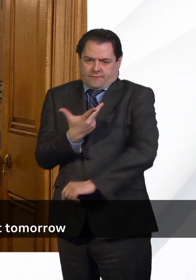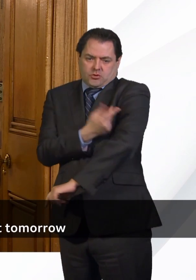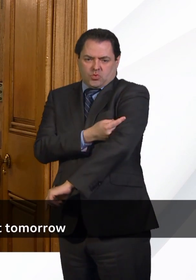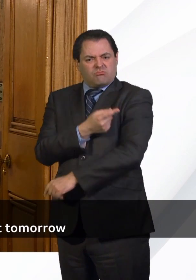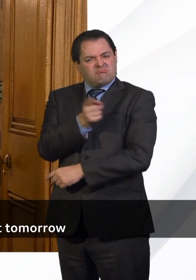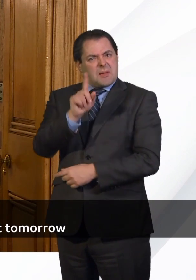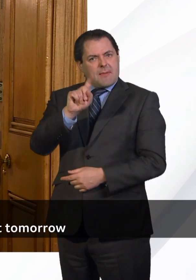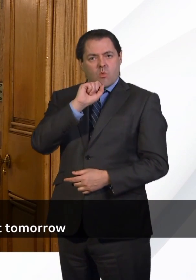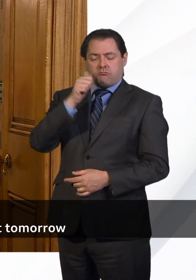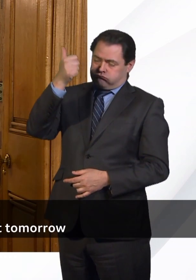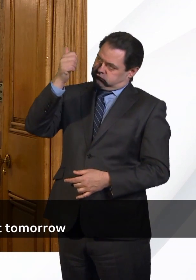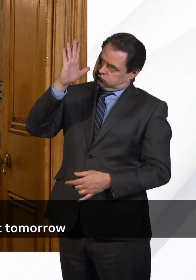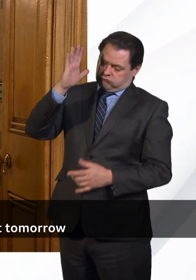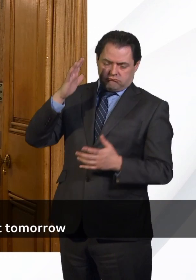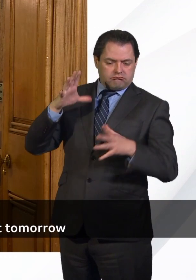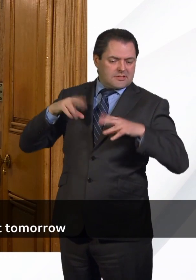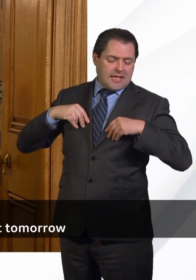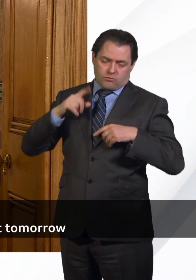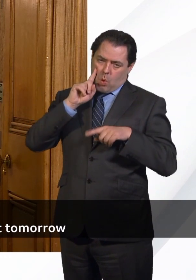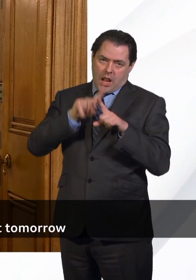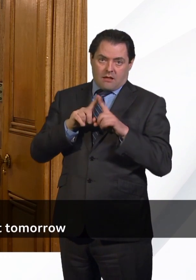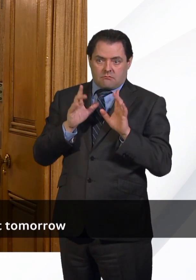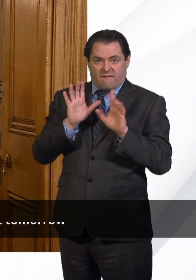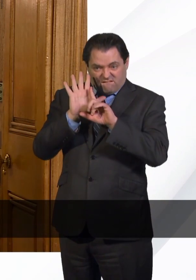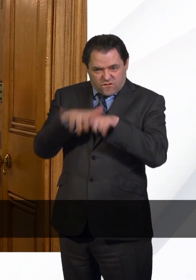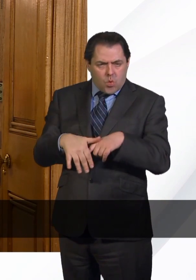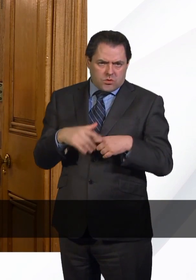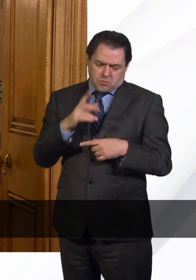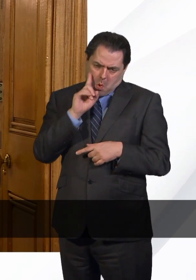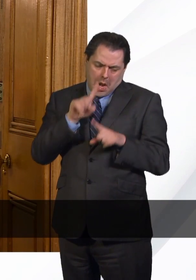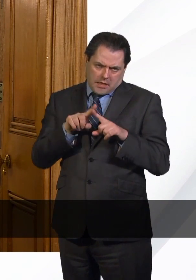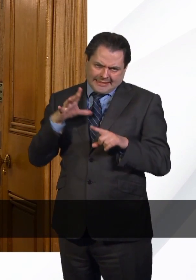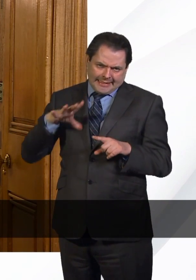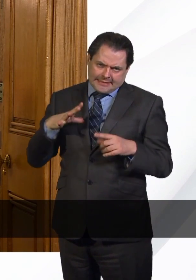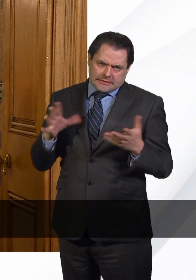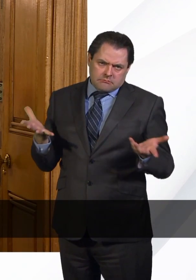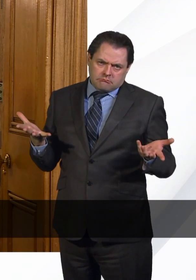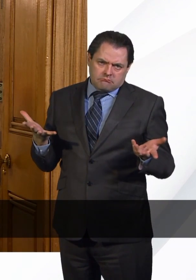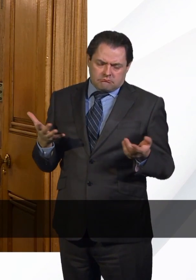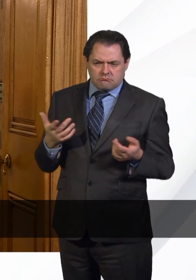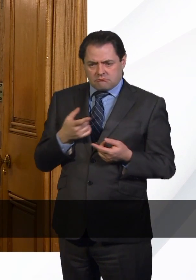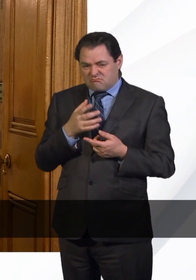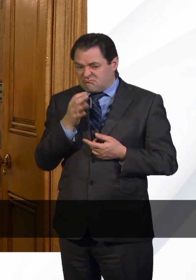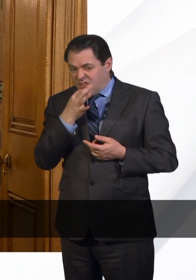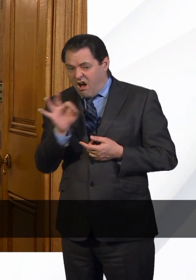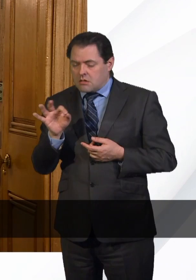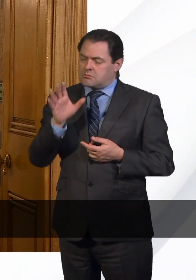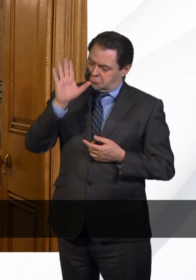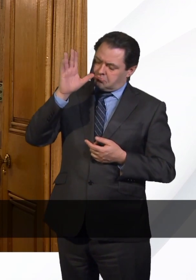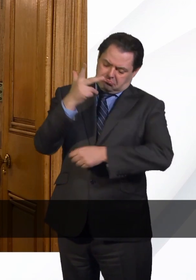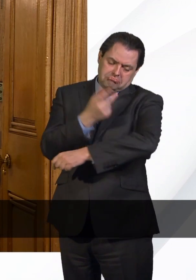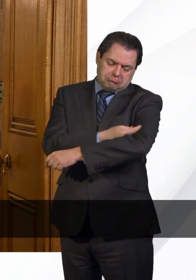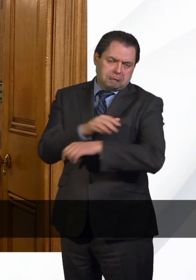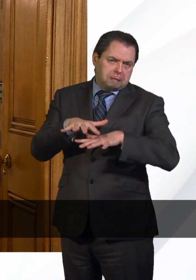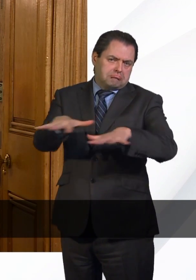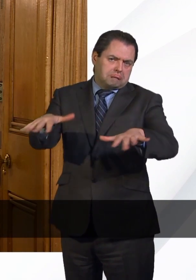taking that step. And so our task is to ensure that it is, in the first